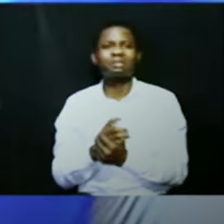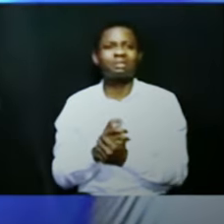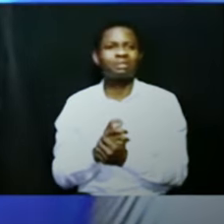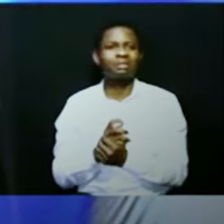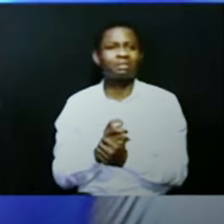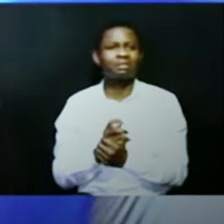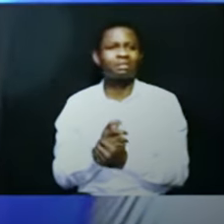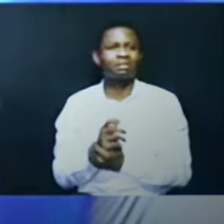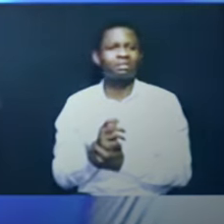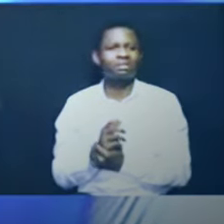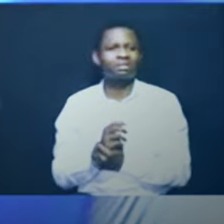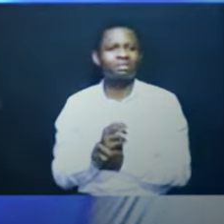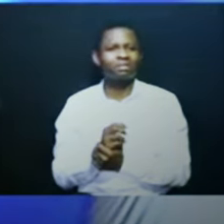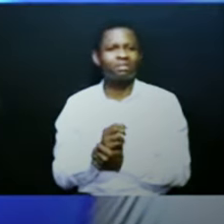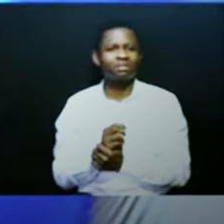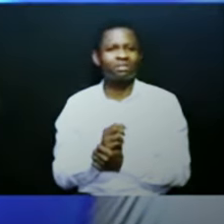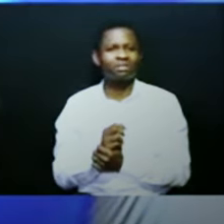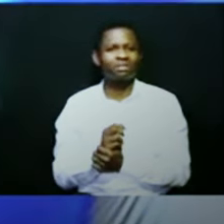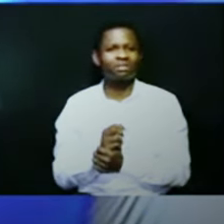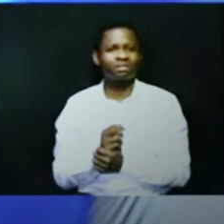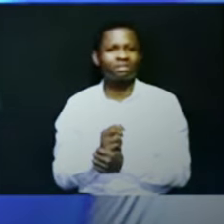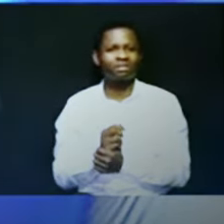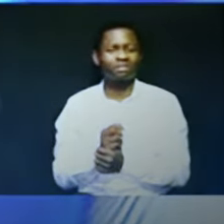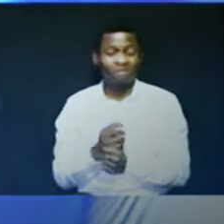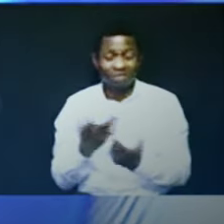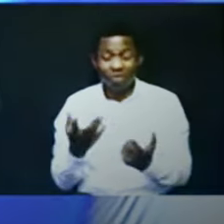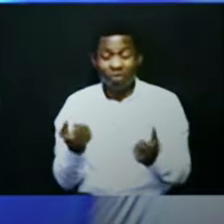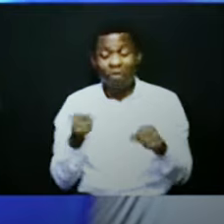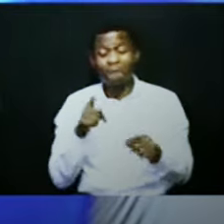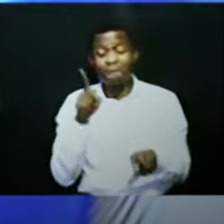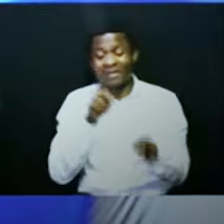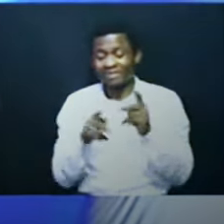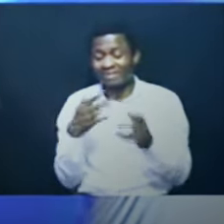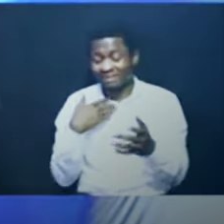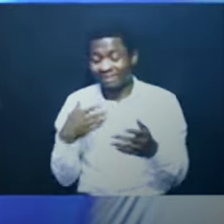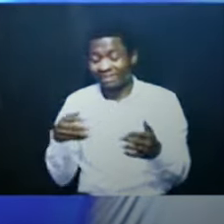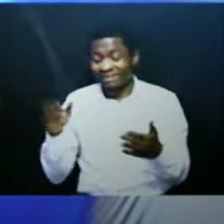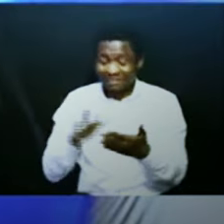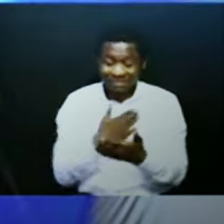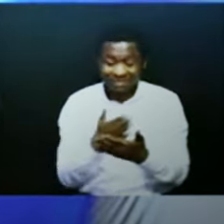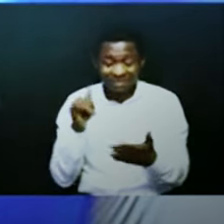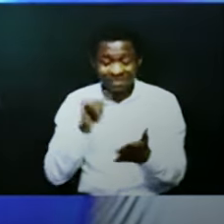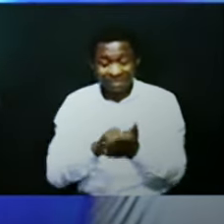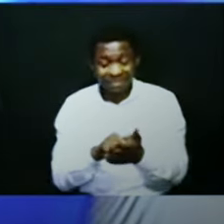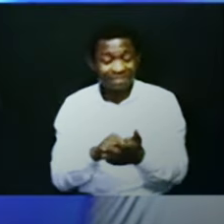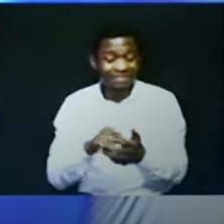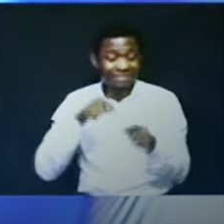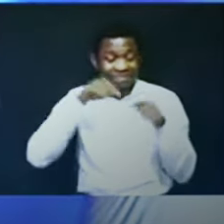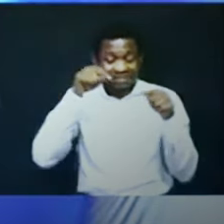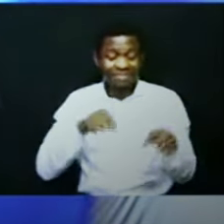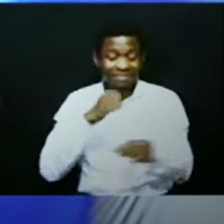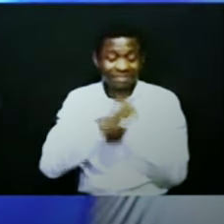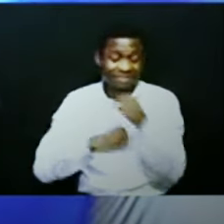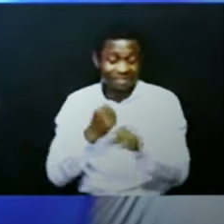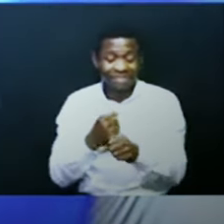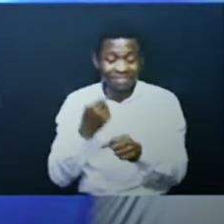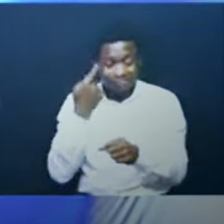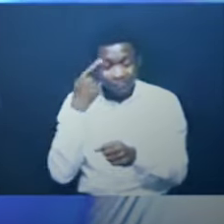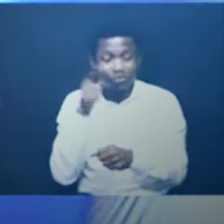you, I love you, then it is giving you some impression that for you there are certain special years for